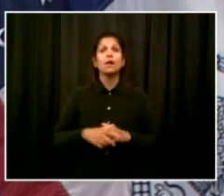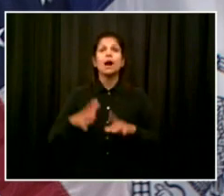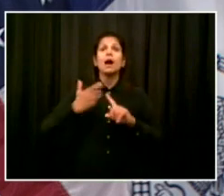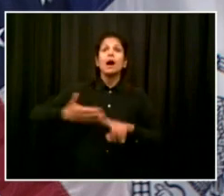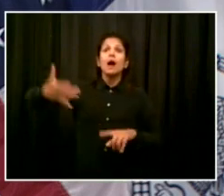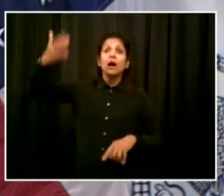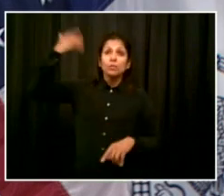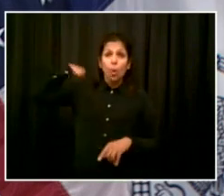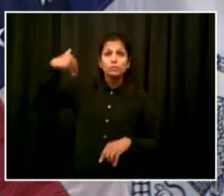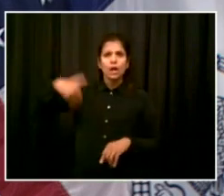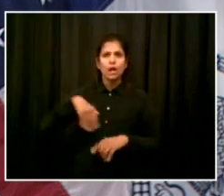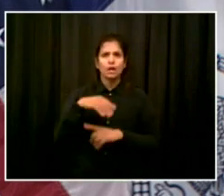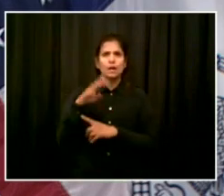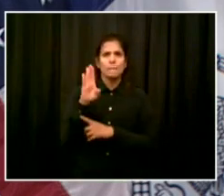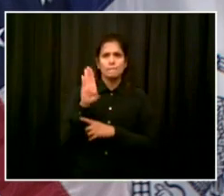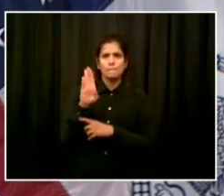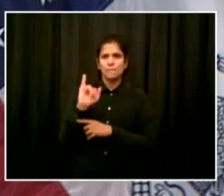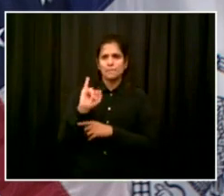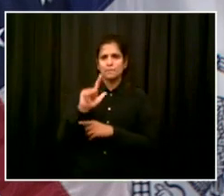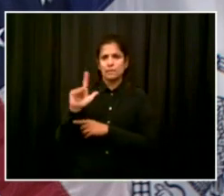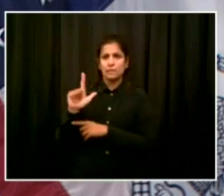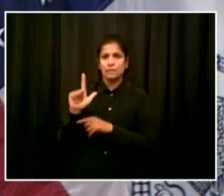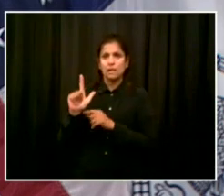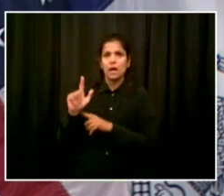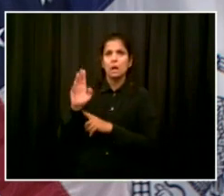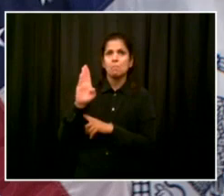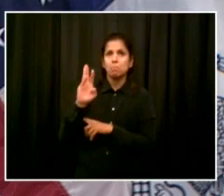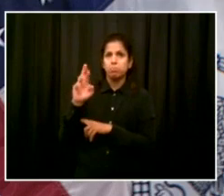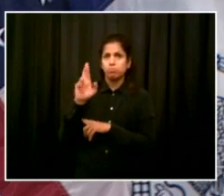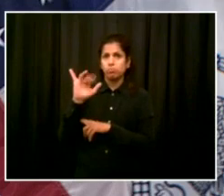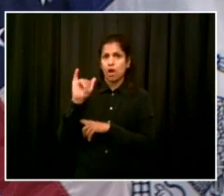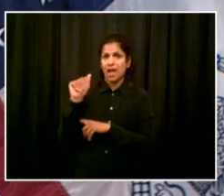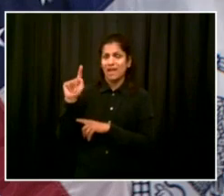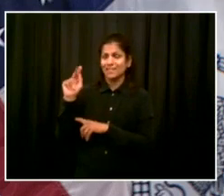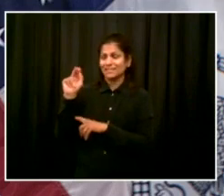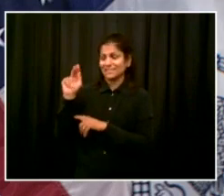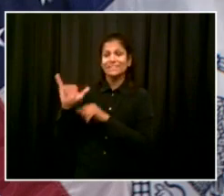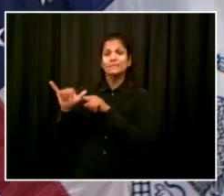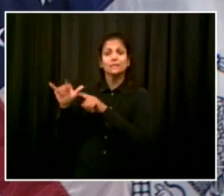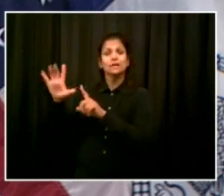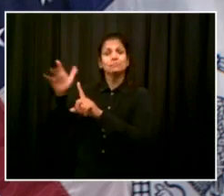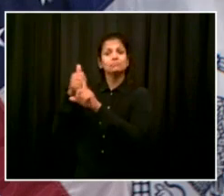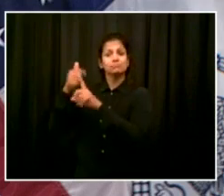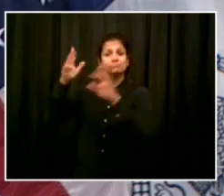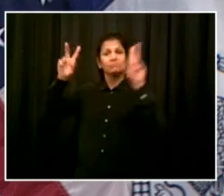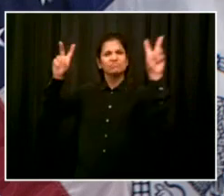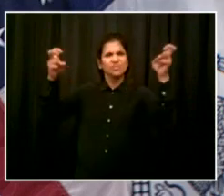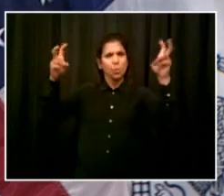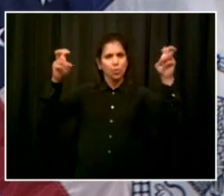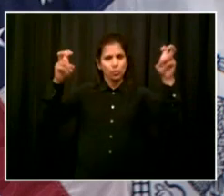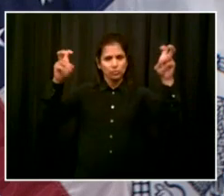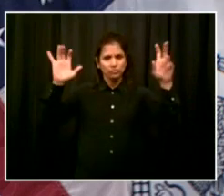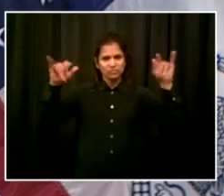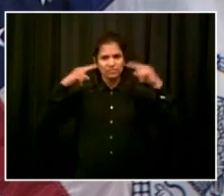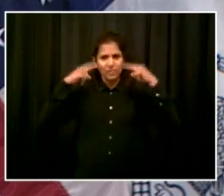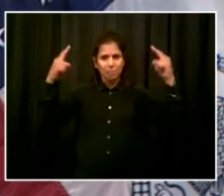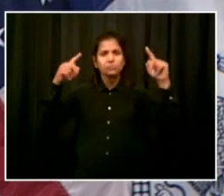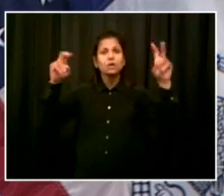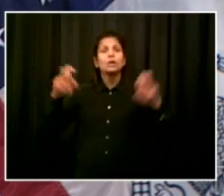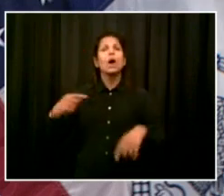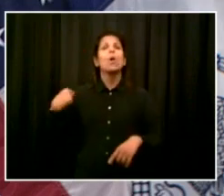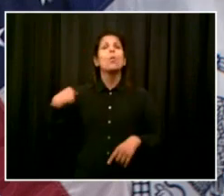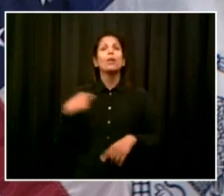A city of 8.6 million people, it is a few thousand who are creating most of the gun violence.